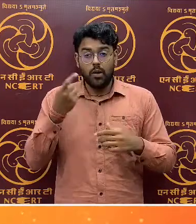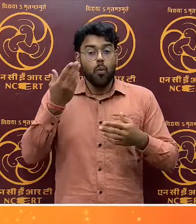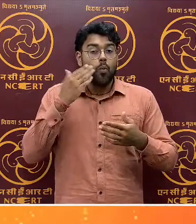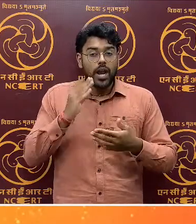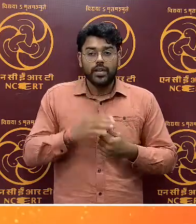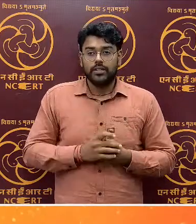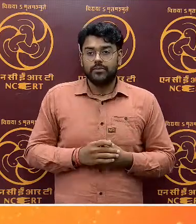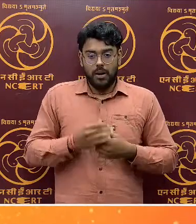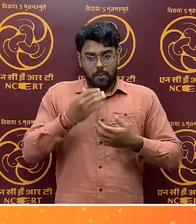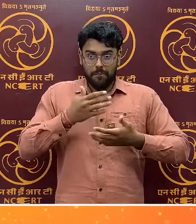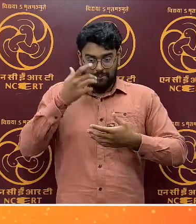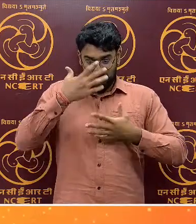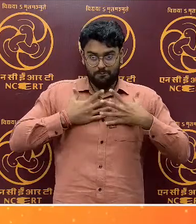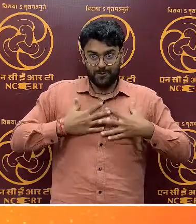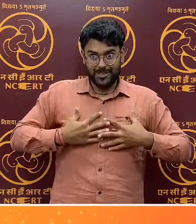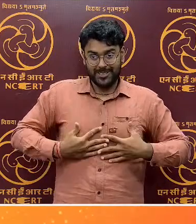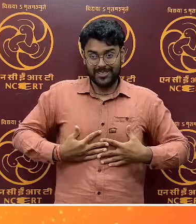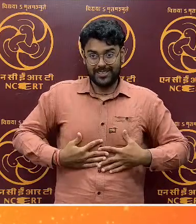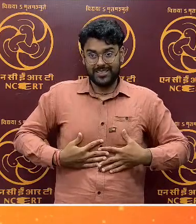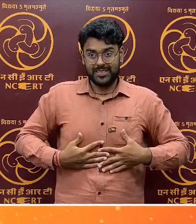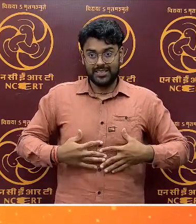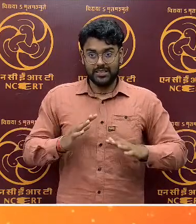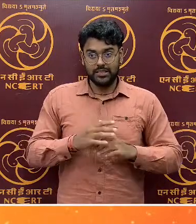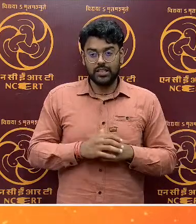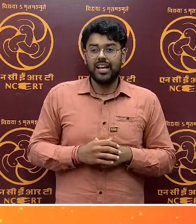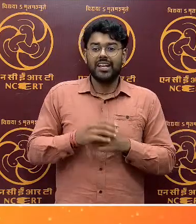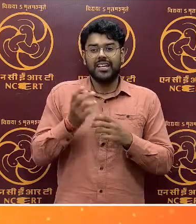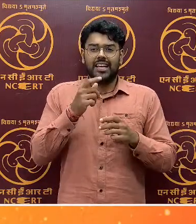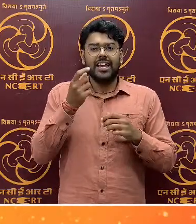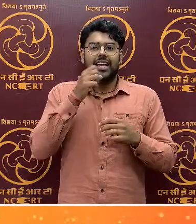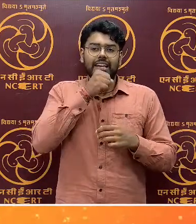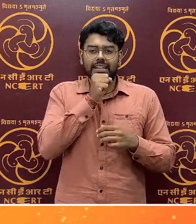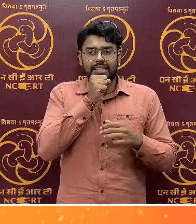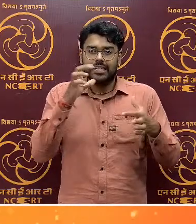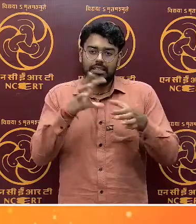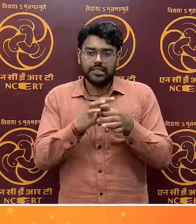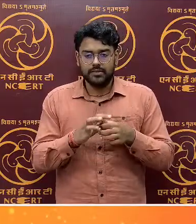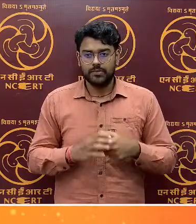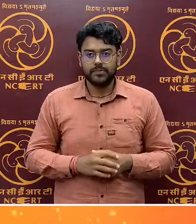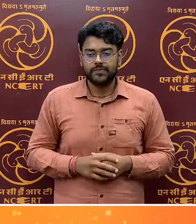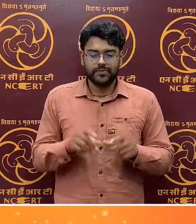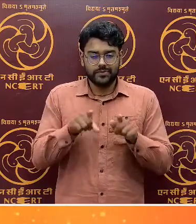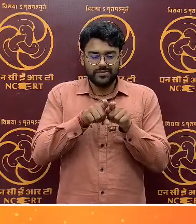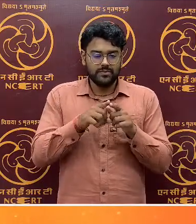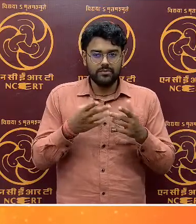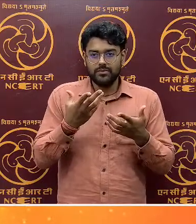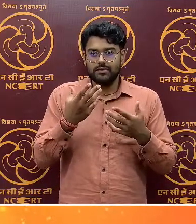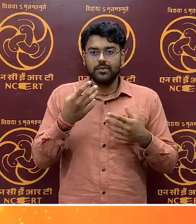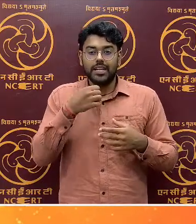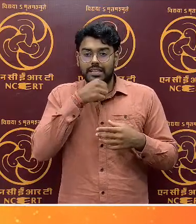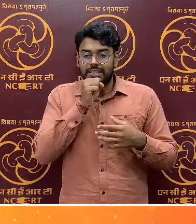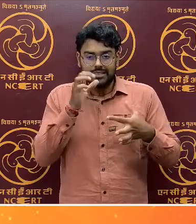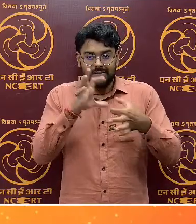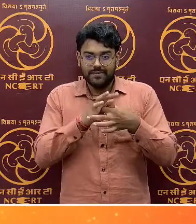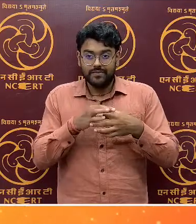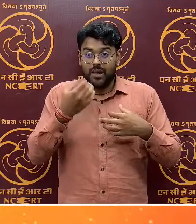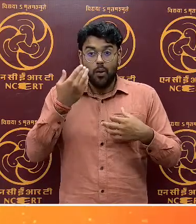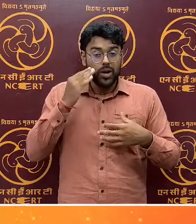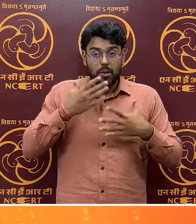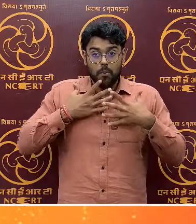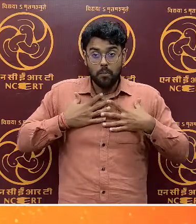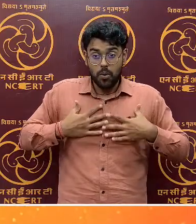is able to produce gametes, so there is a certain age to it, right? So there is a certain age wherein a body